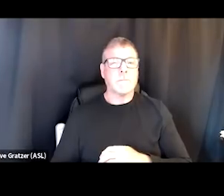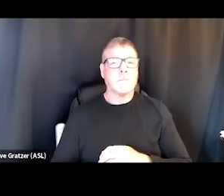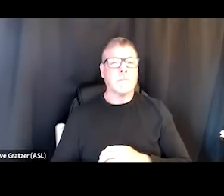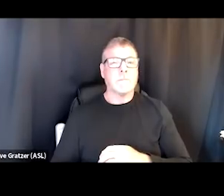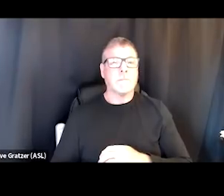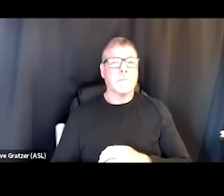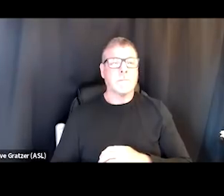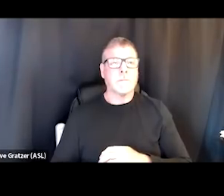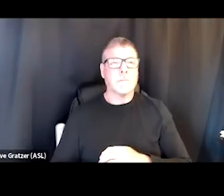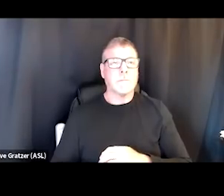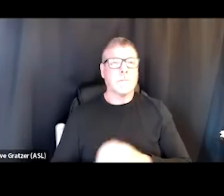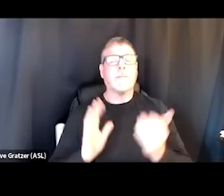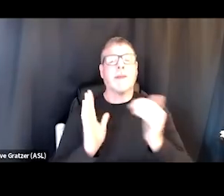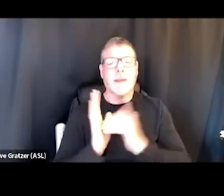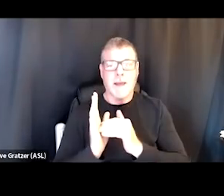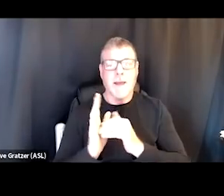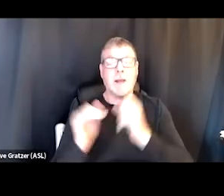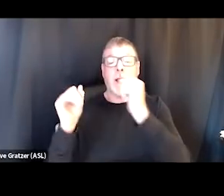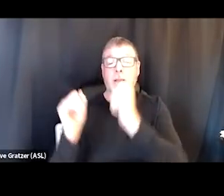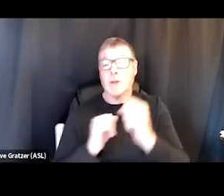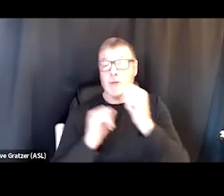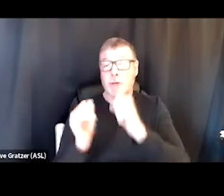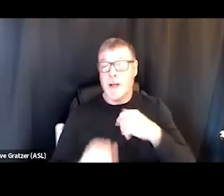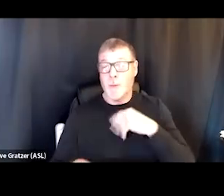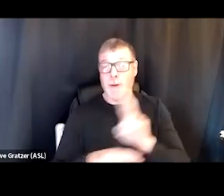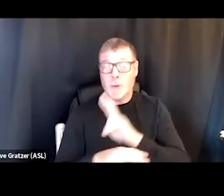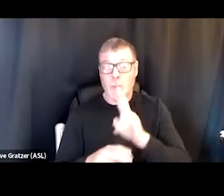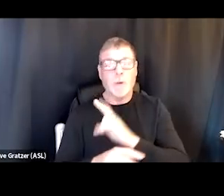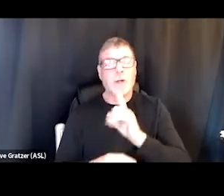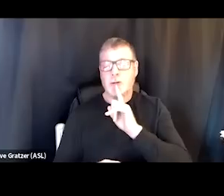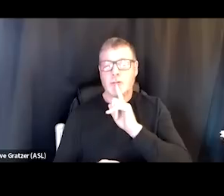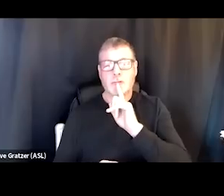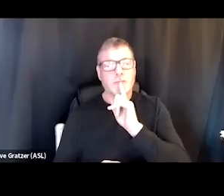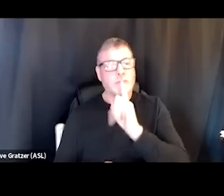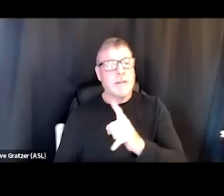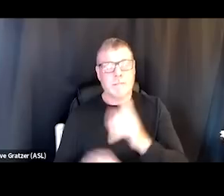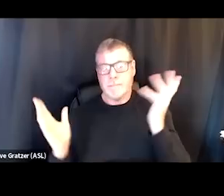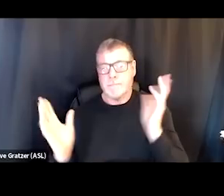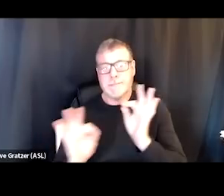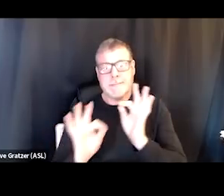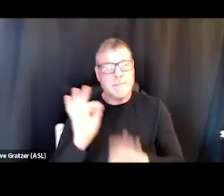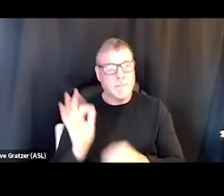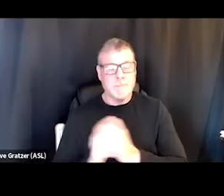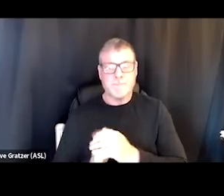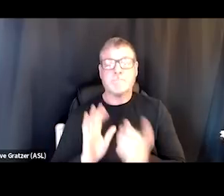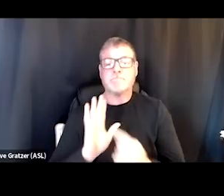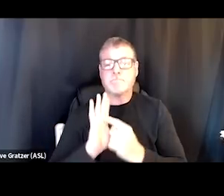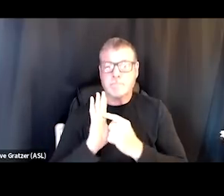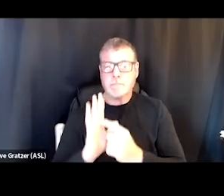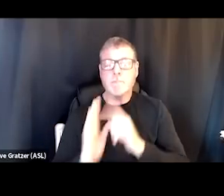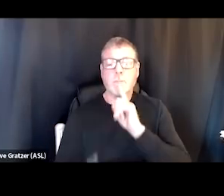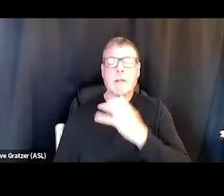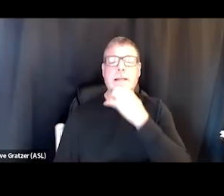Just again, the strategies that we use are really just being genuine, just showing that you